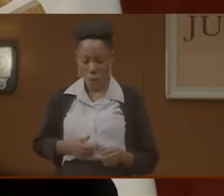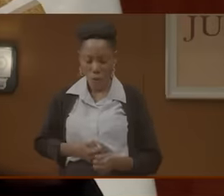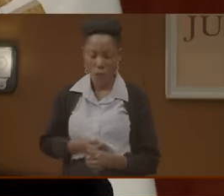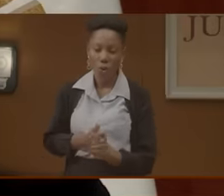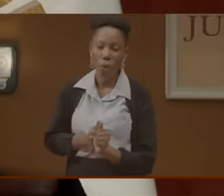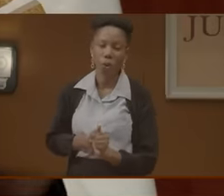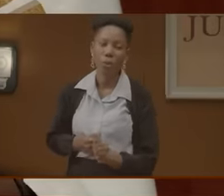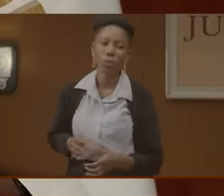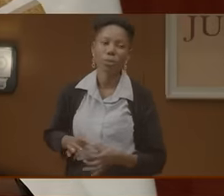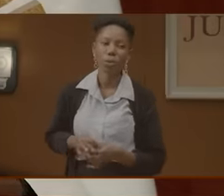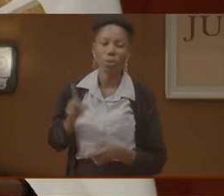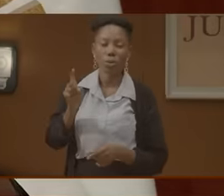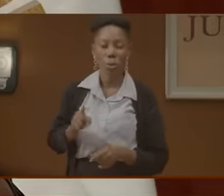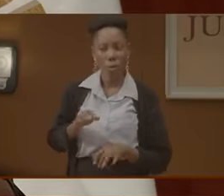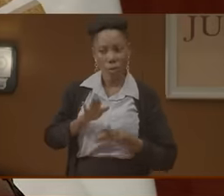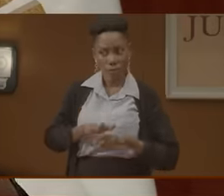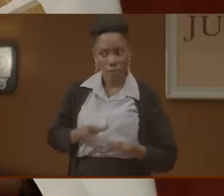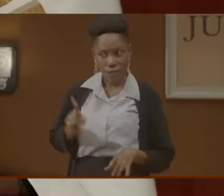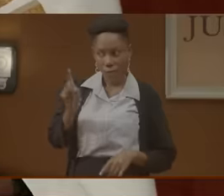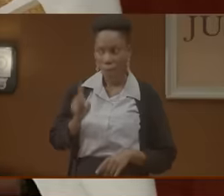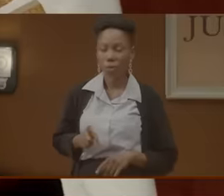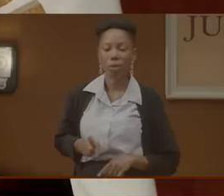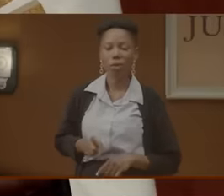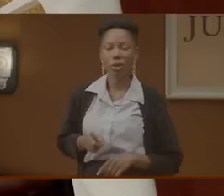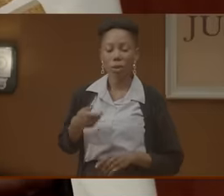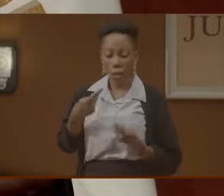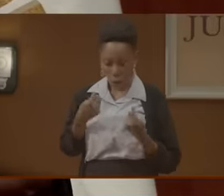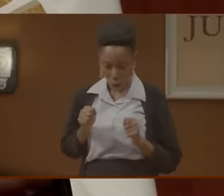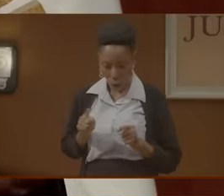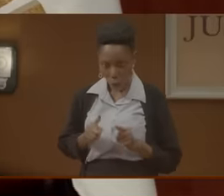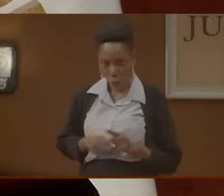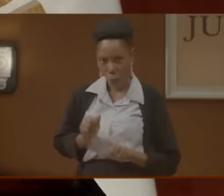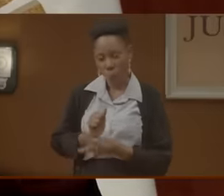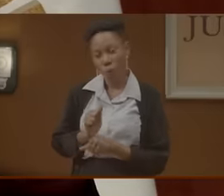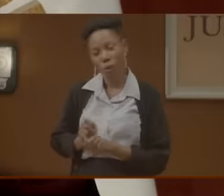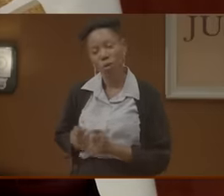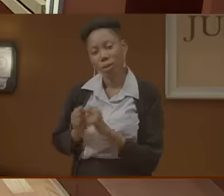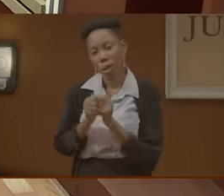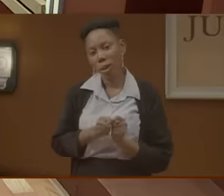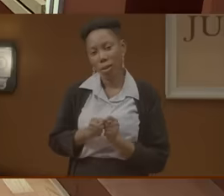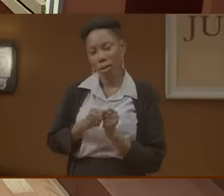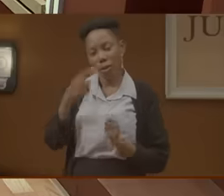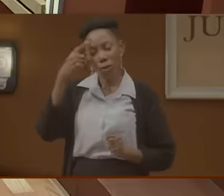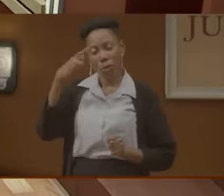you must learn to relate. Do you understand? For the interest of the children, you have to.